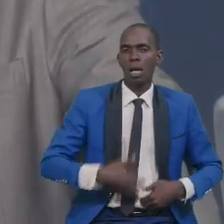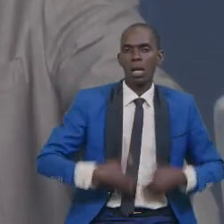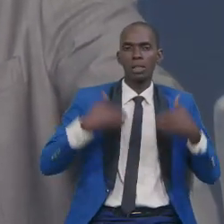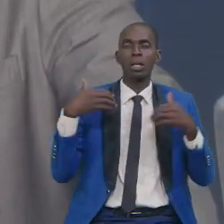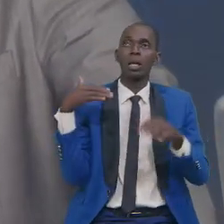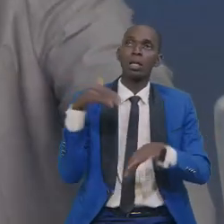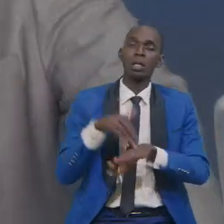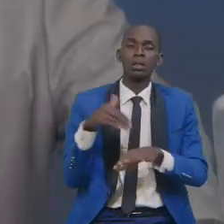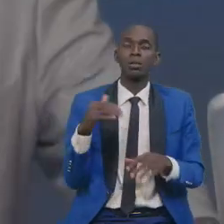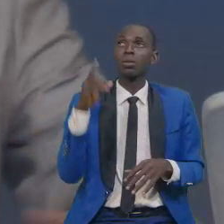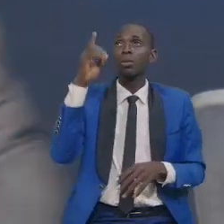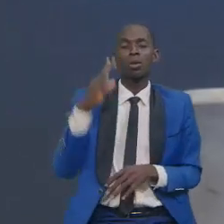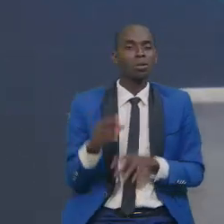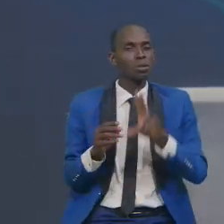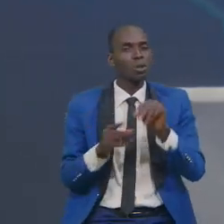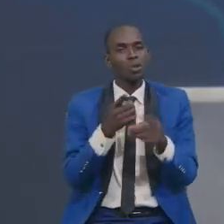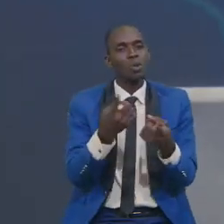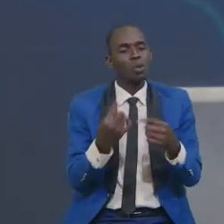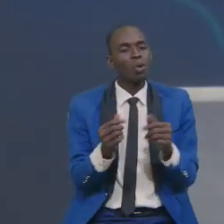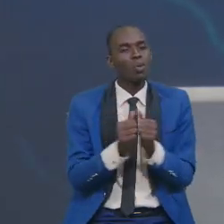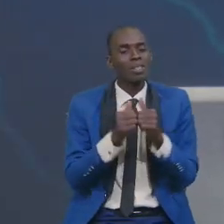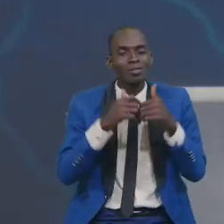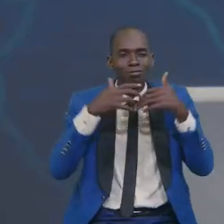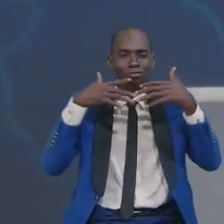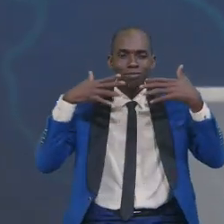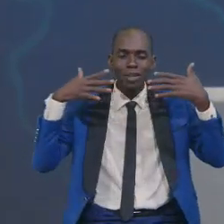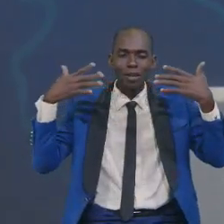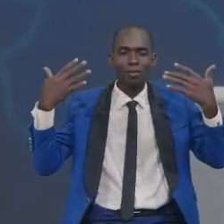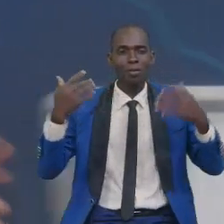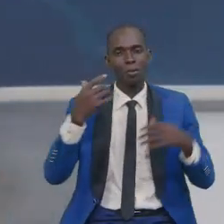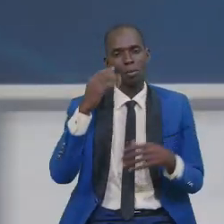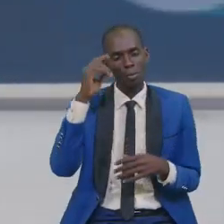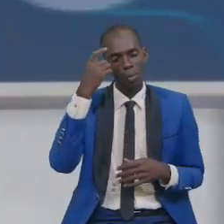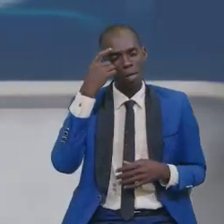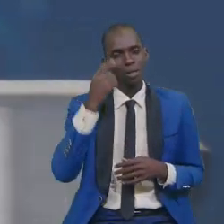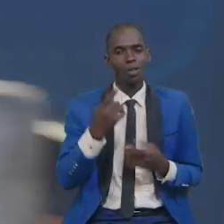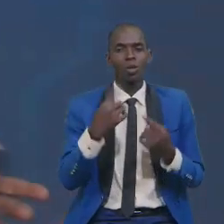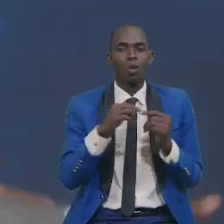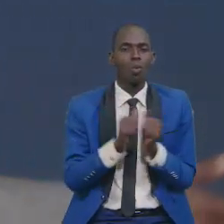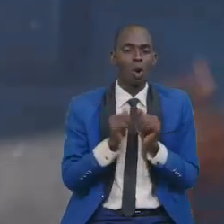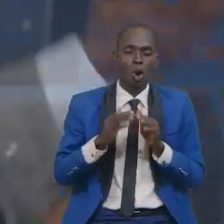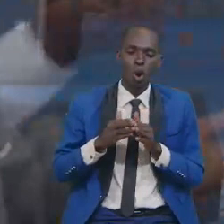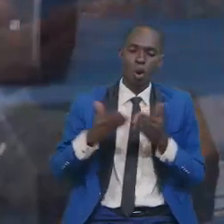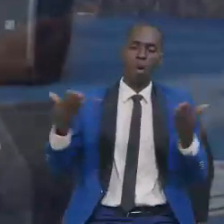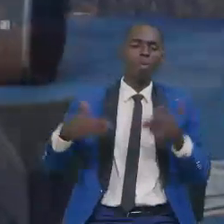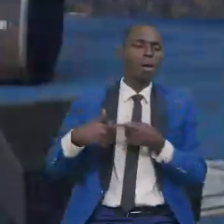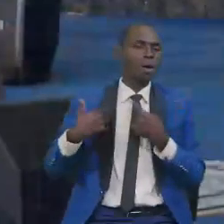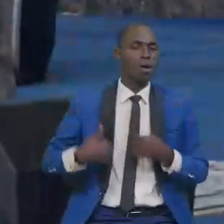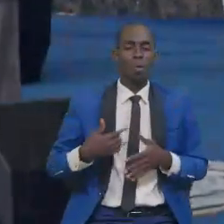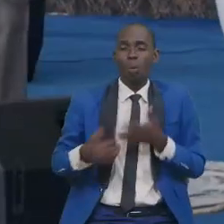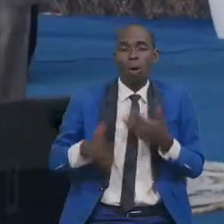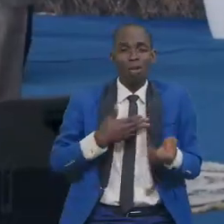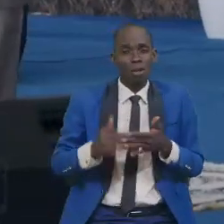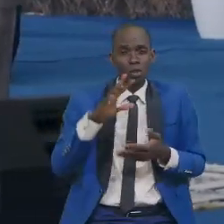a cheerful mind you come with an open heart whatever you are going through that that's not